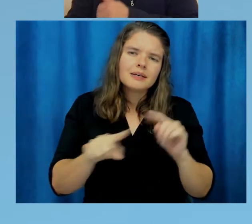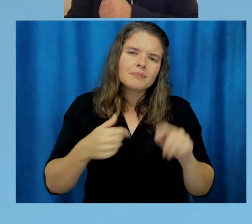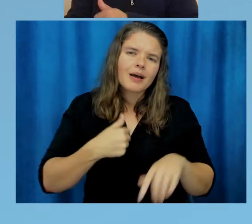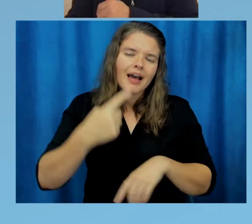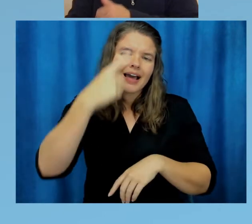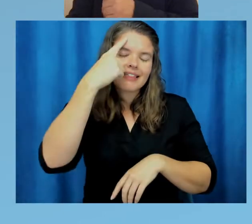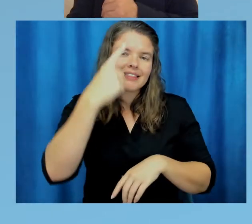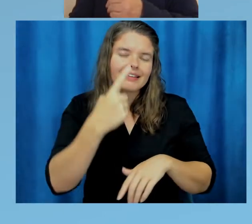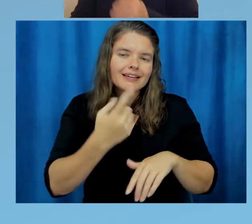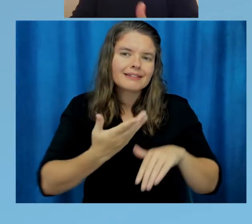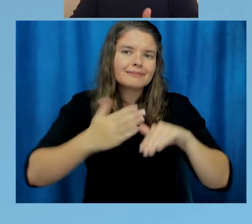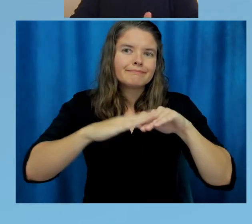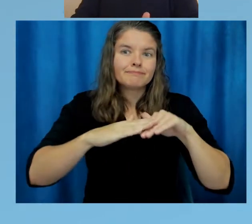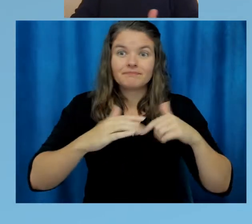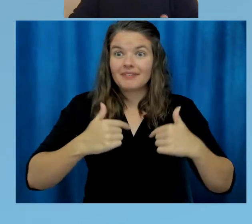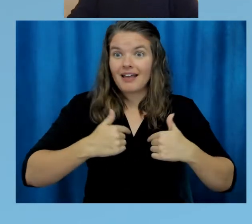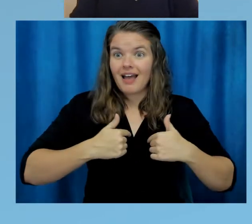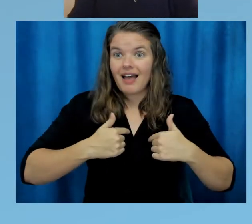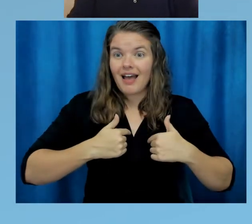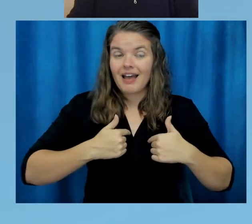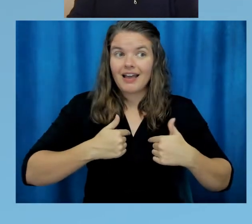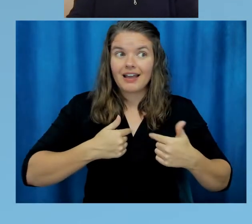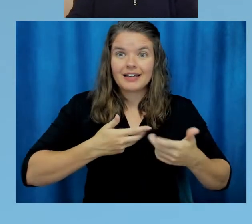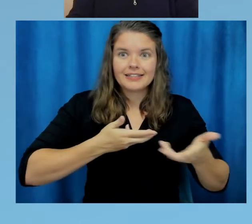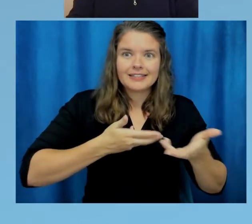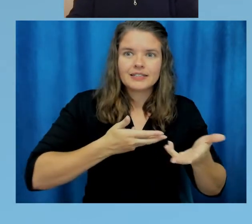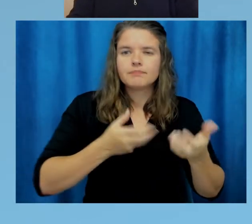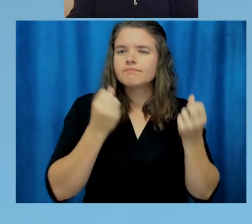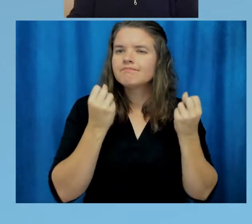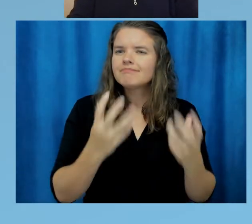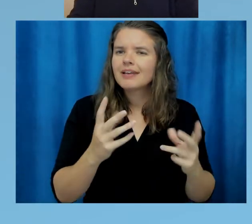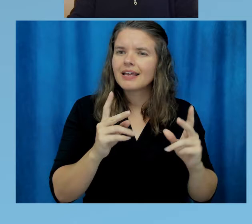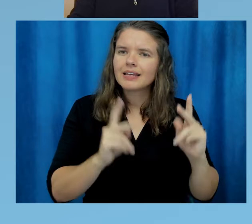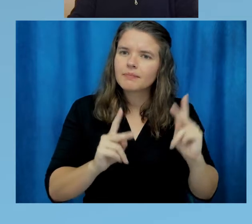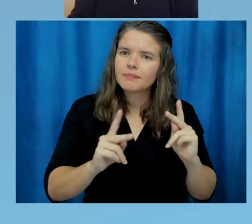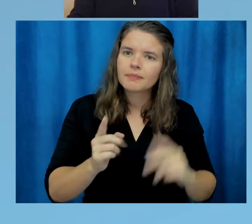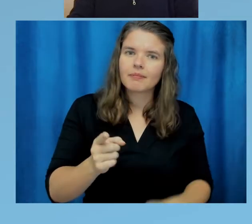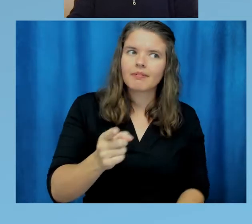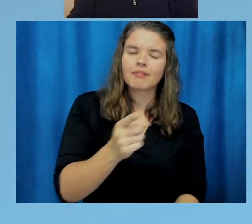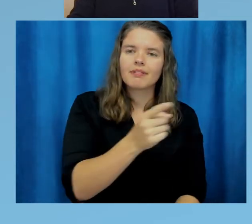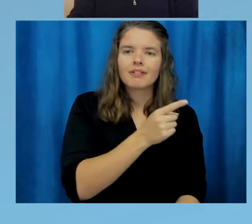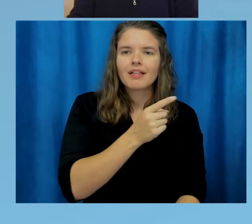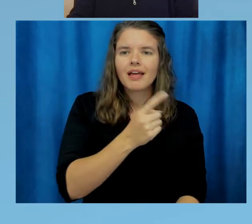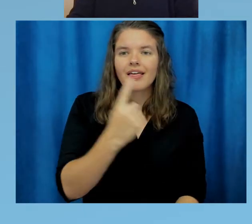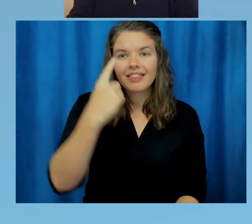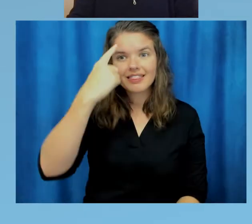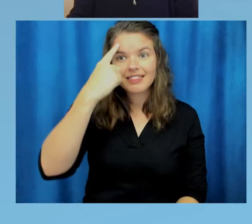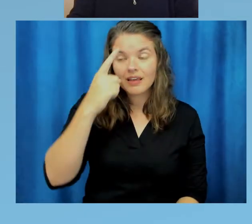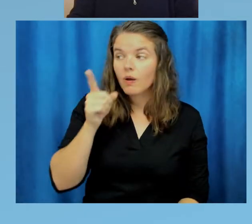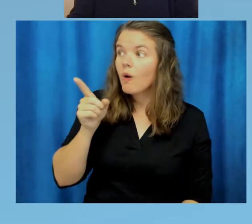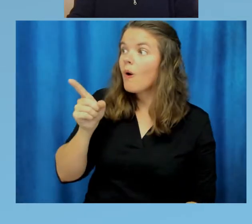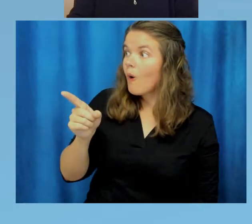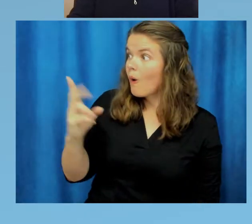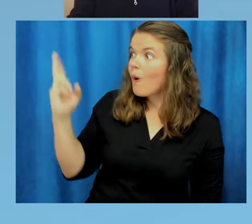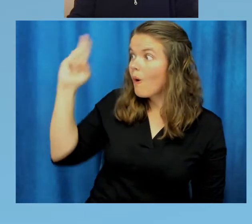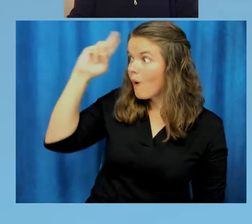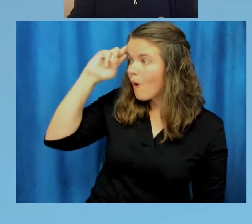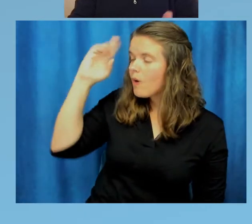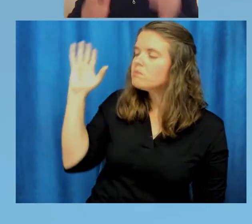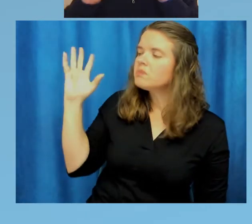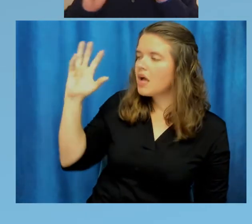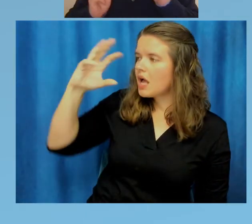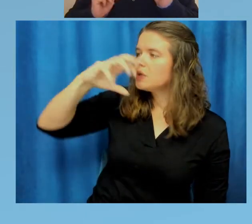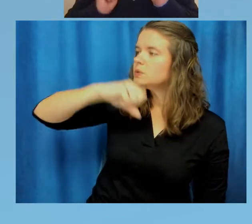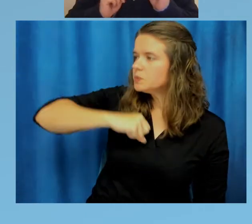implant. But I think on top of that, I'm also dealing with the fact that so many people just assume